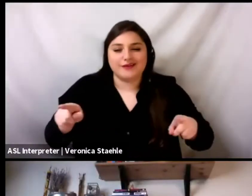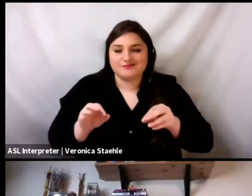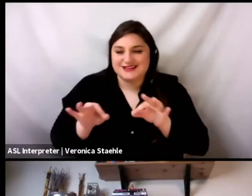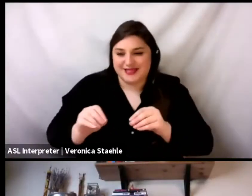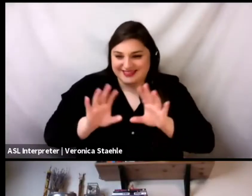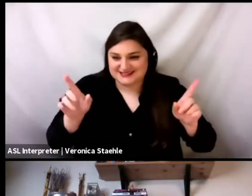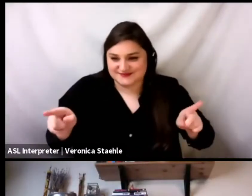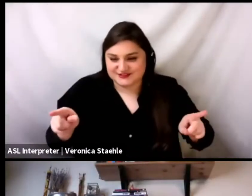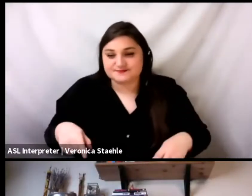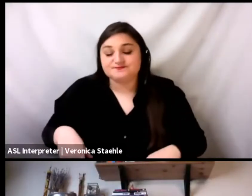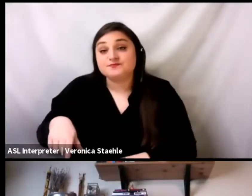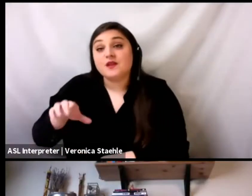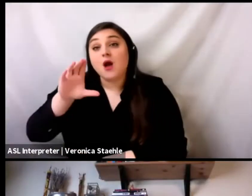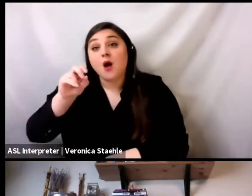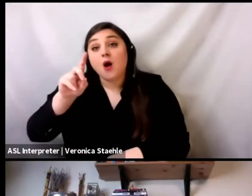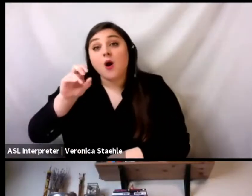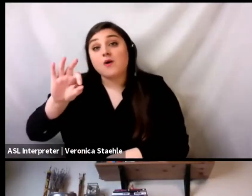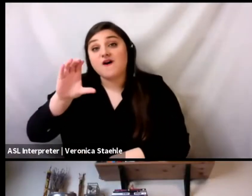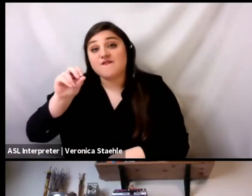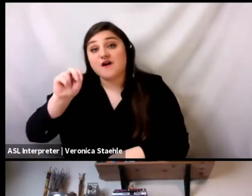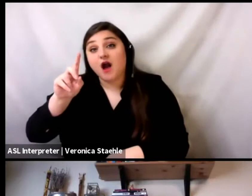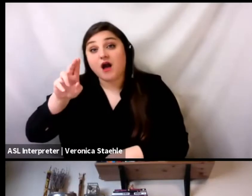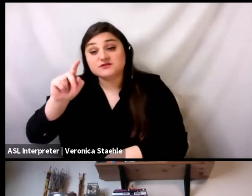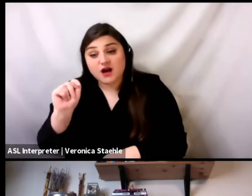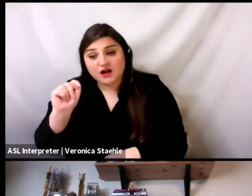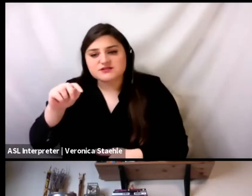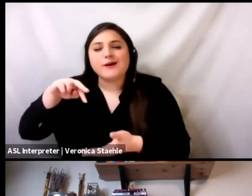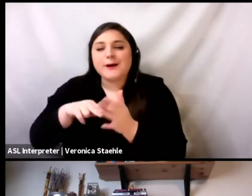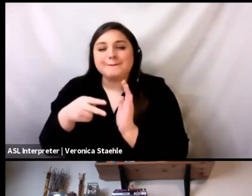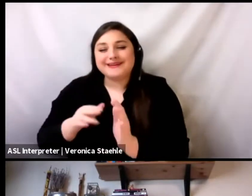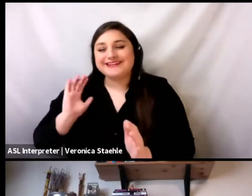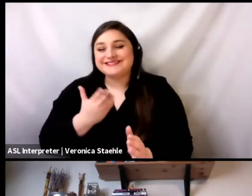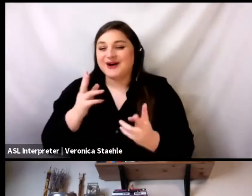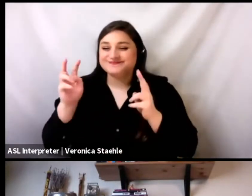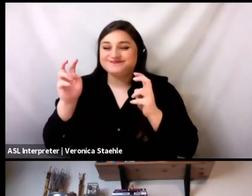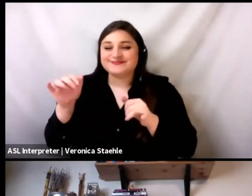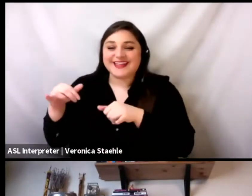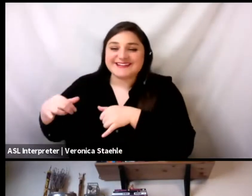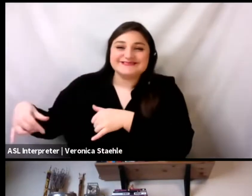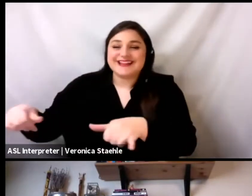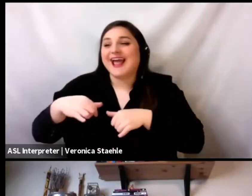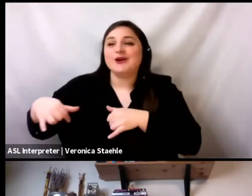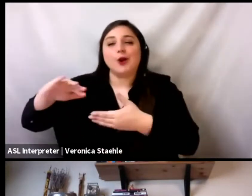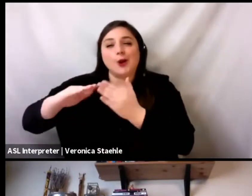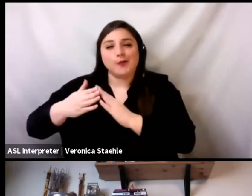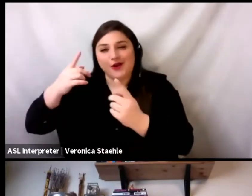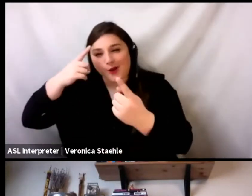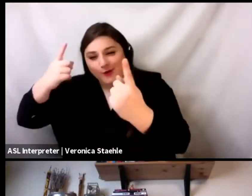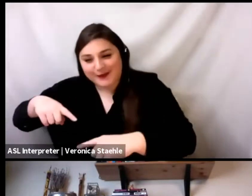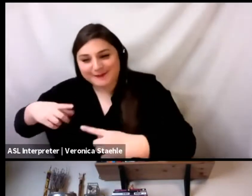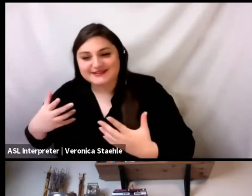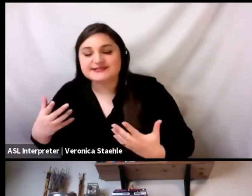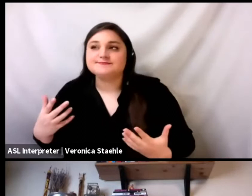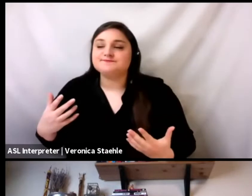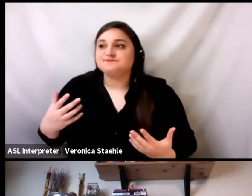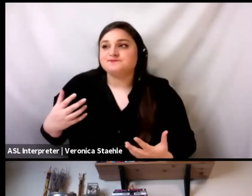is more standard, community code of conduct in terms of like just like thinking about